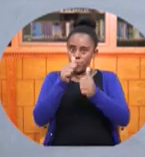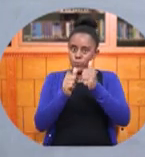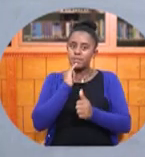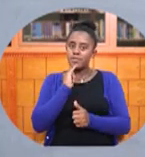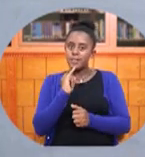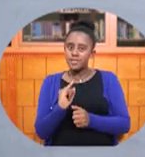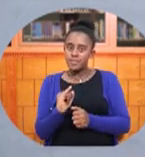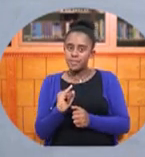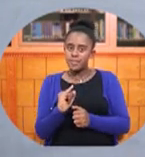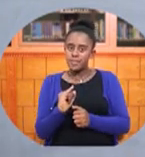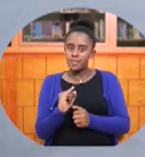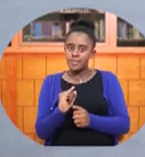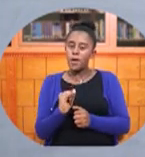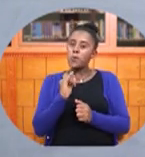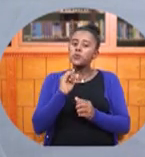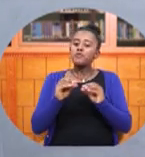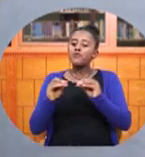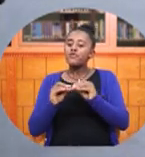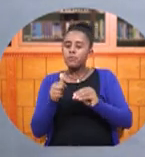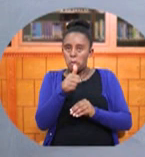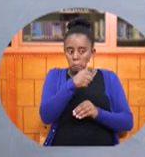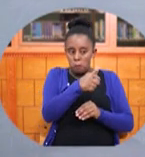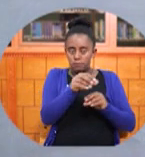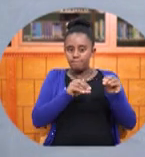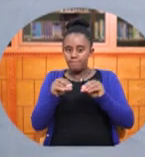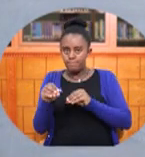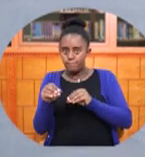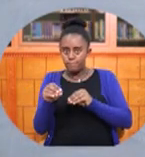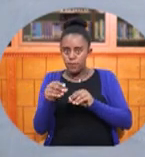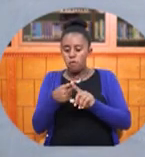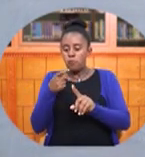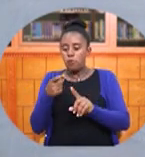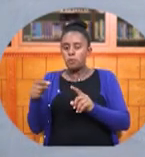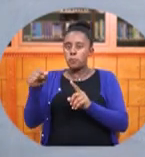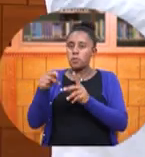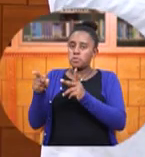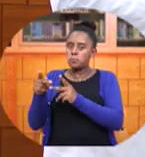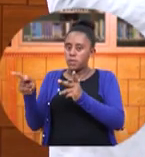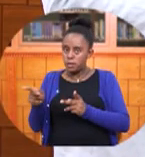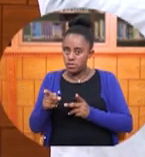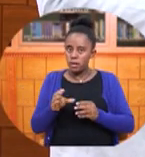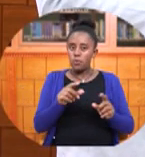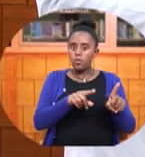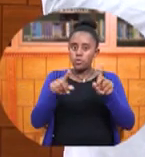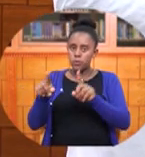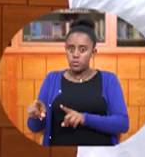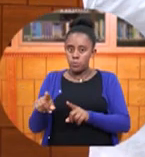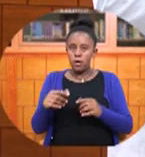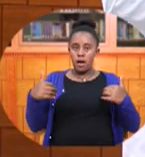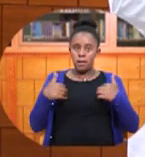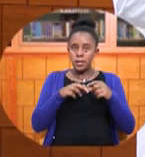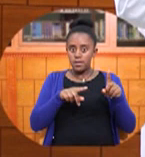is moved by their own from place to place. And also, animals